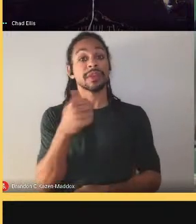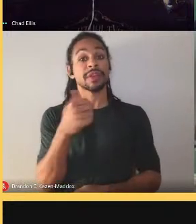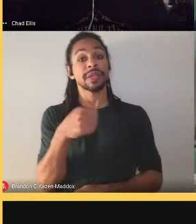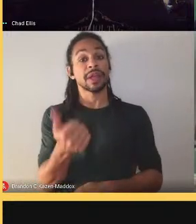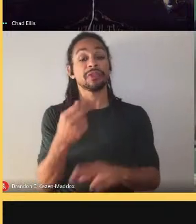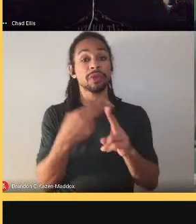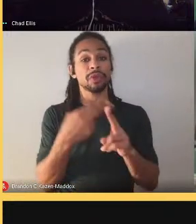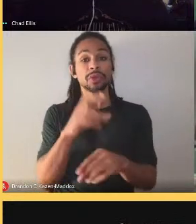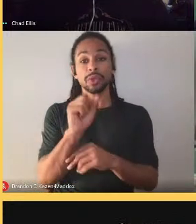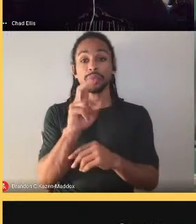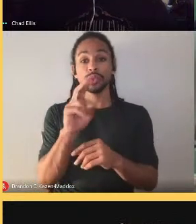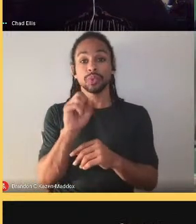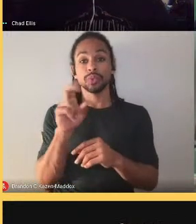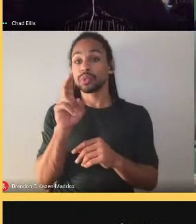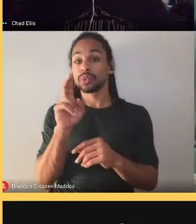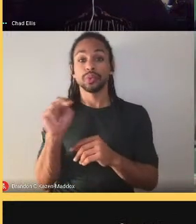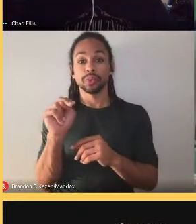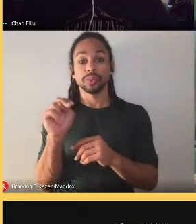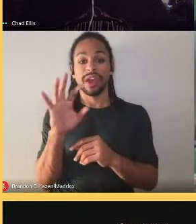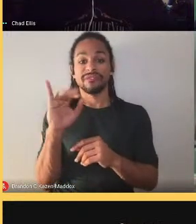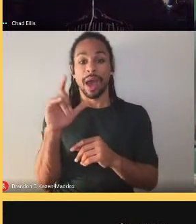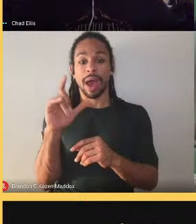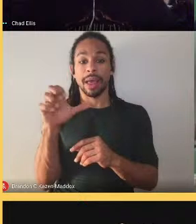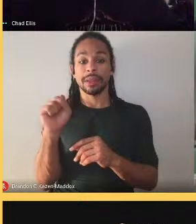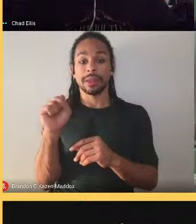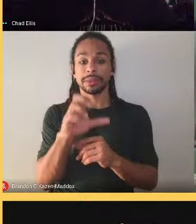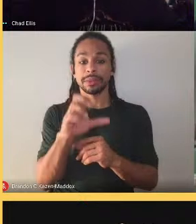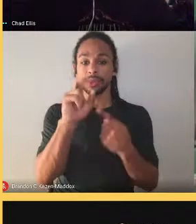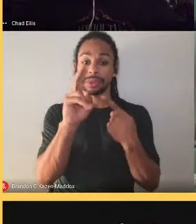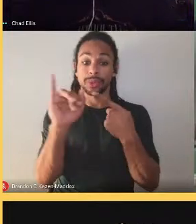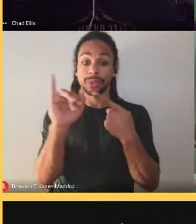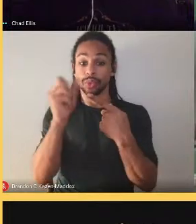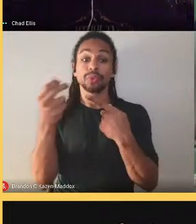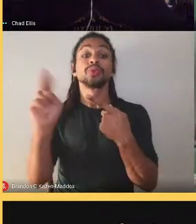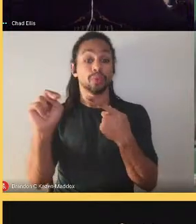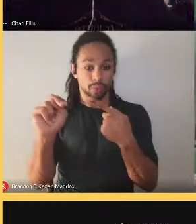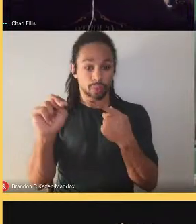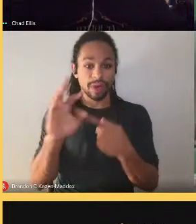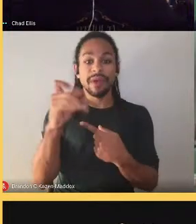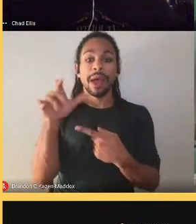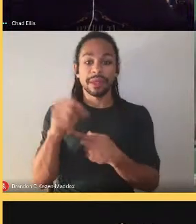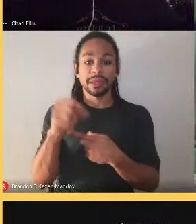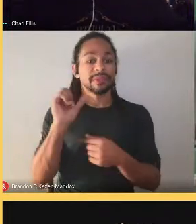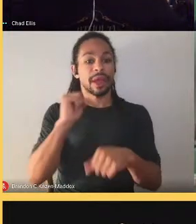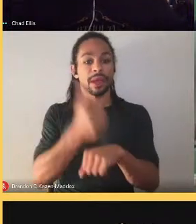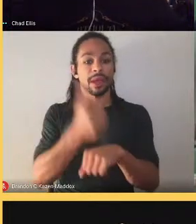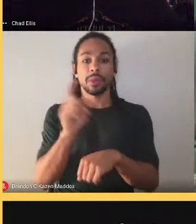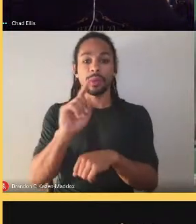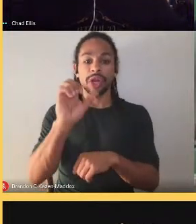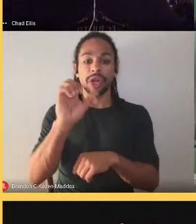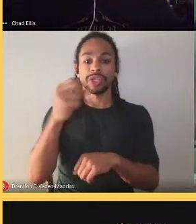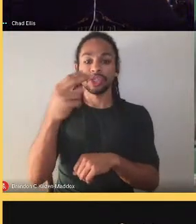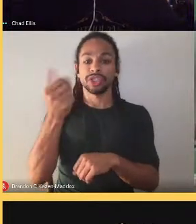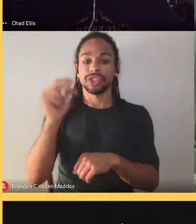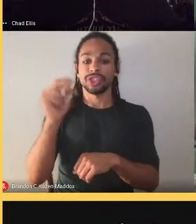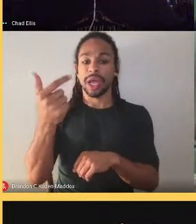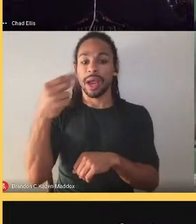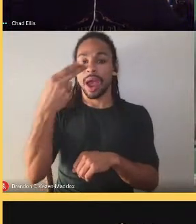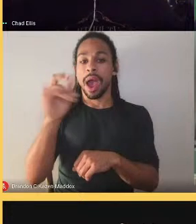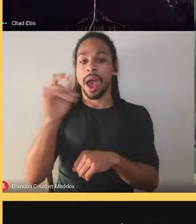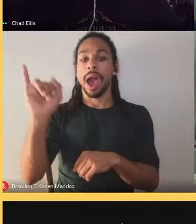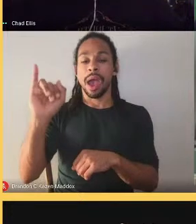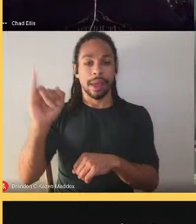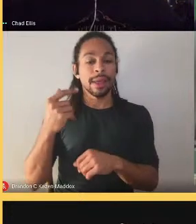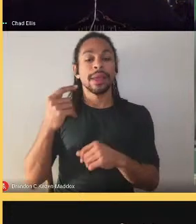in Shanghai in the 20s and 30s, which is, you know, a very,